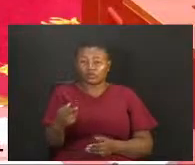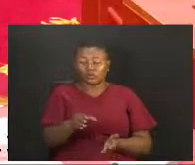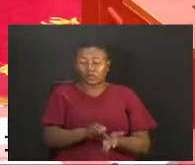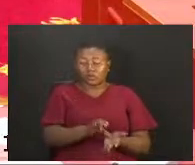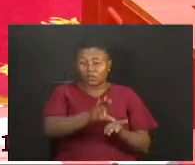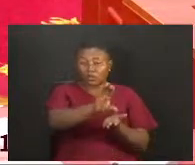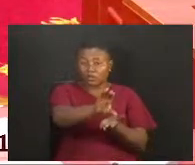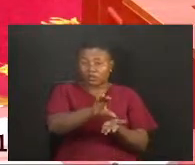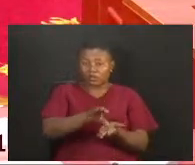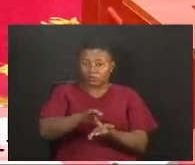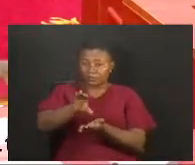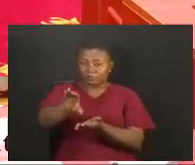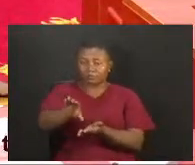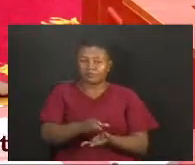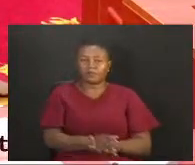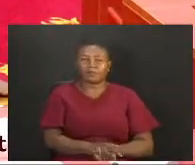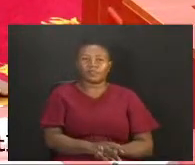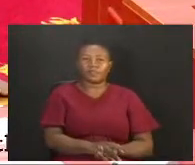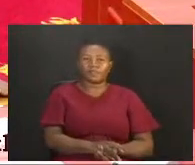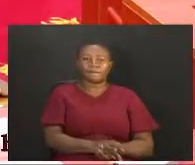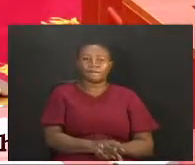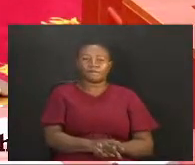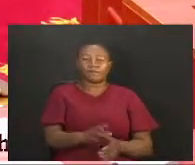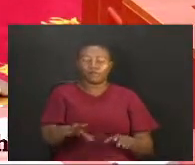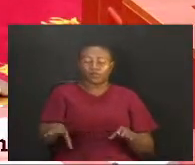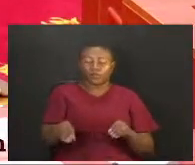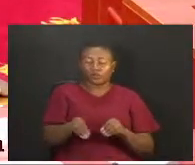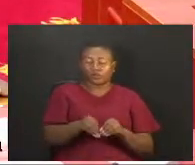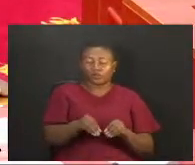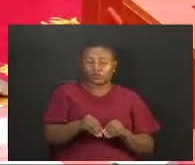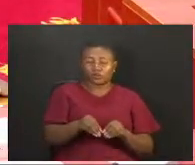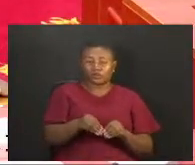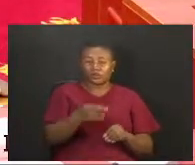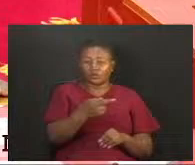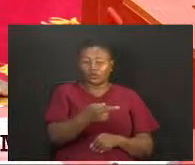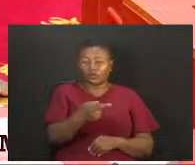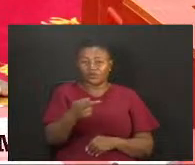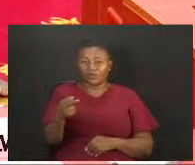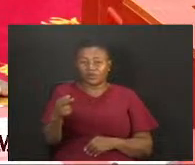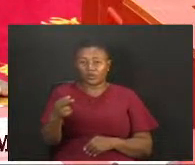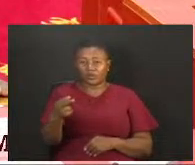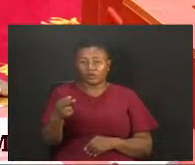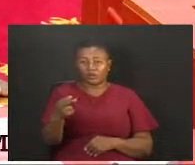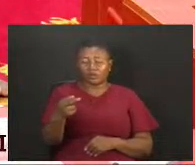Mr. Speaker, total revenue and grant for 2025 is projected at